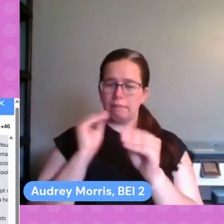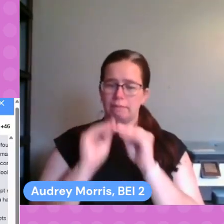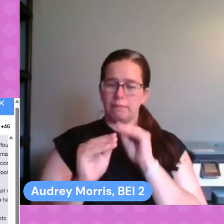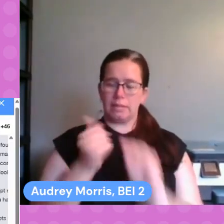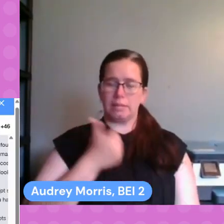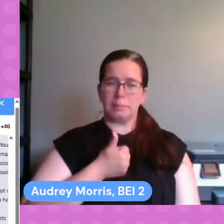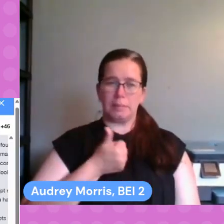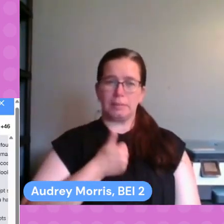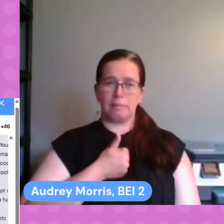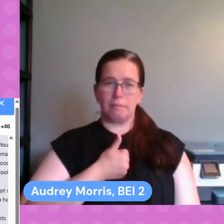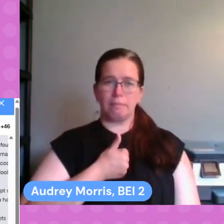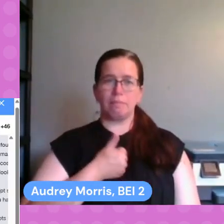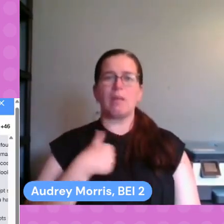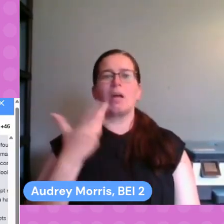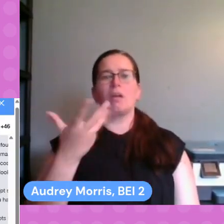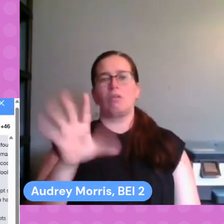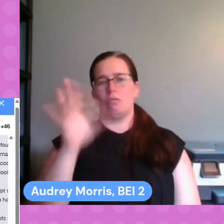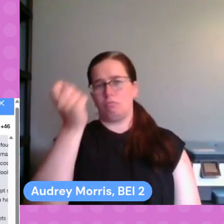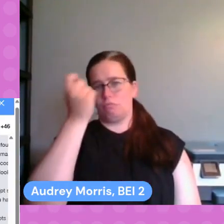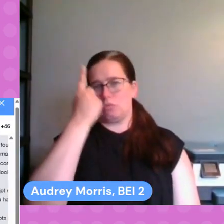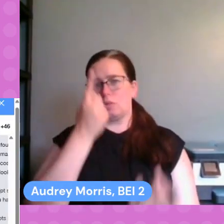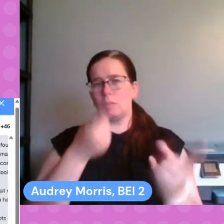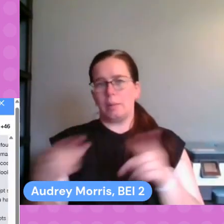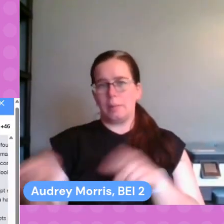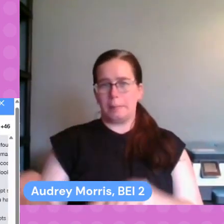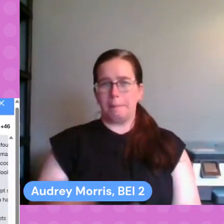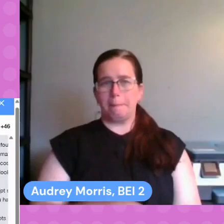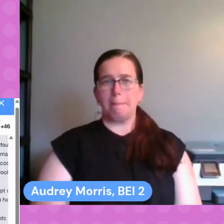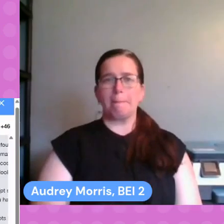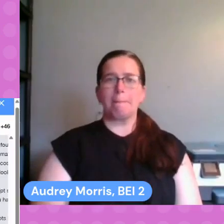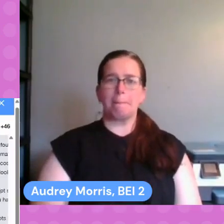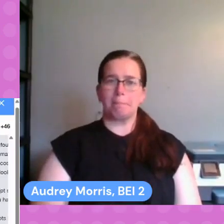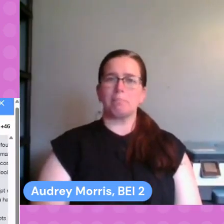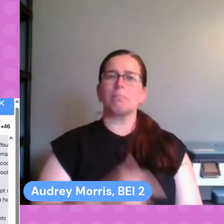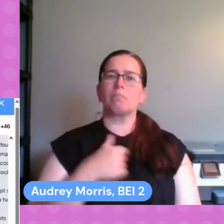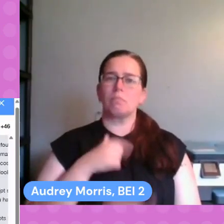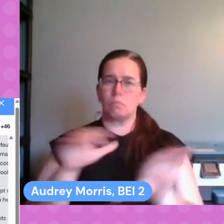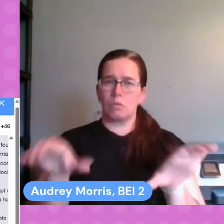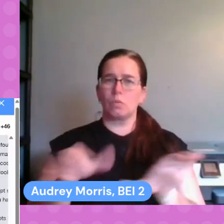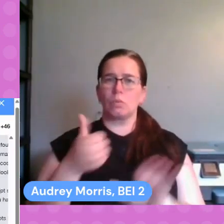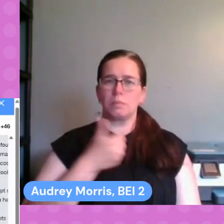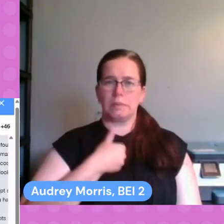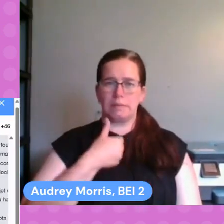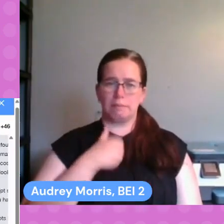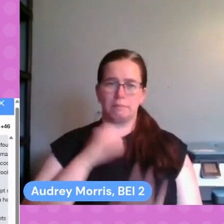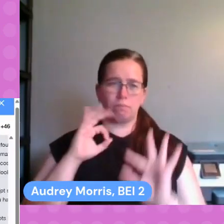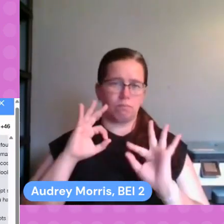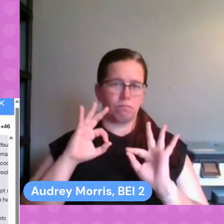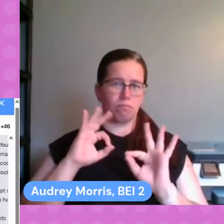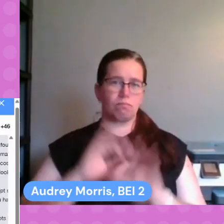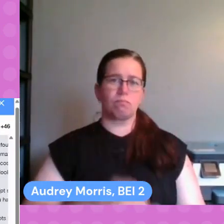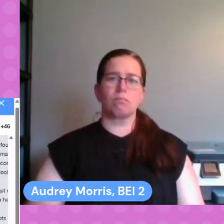myself because I understand what's going on here and I can do it. Great.